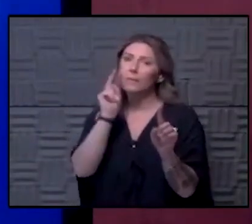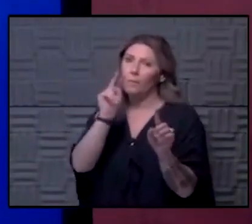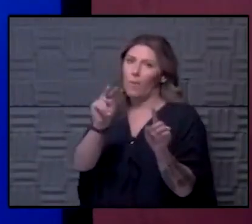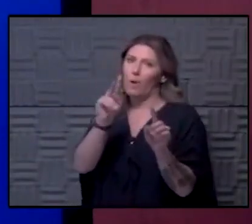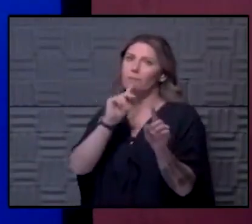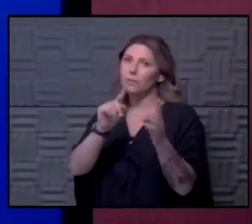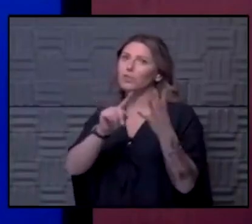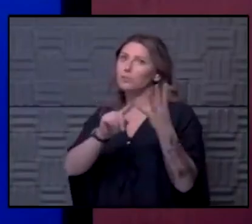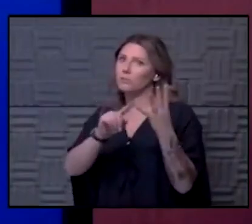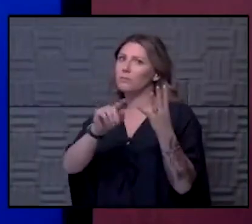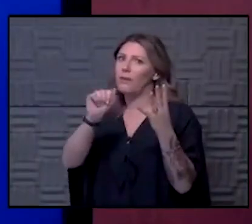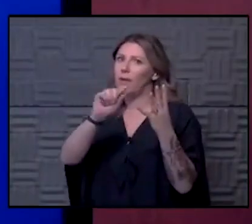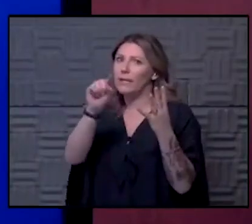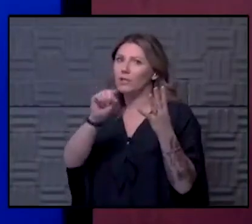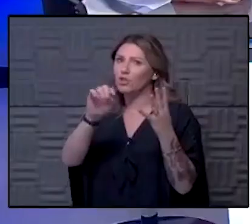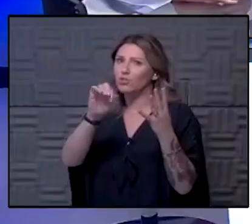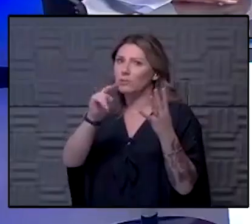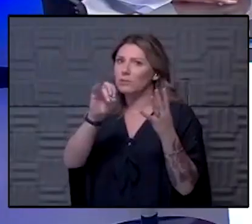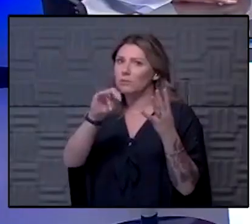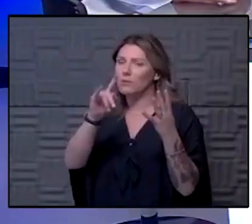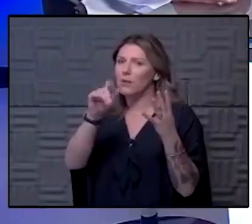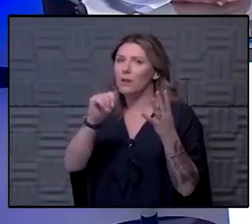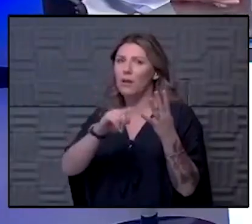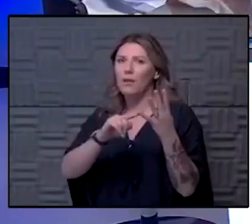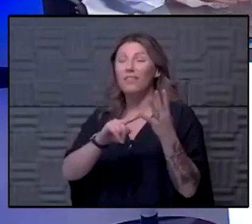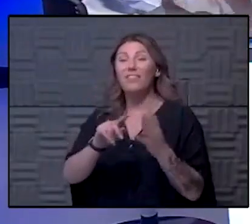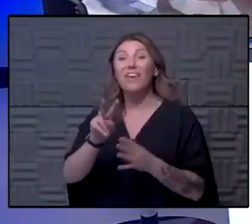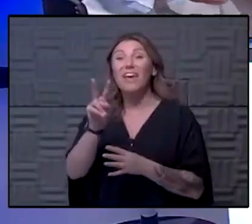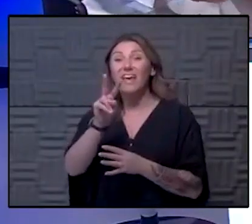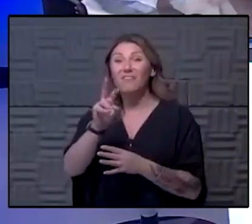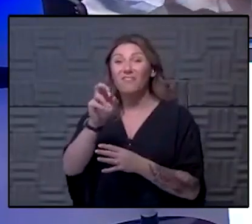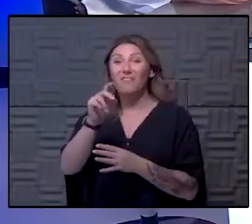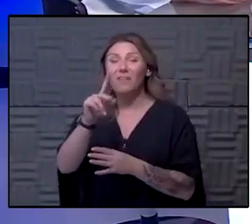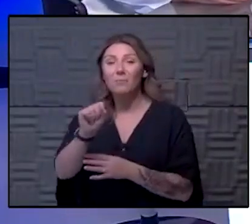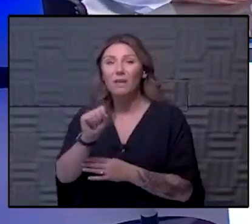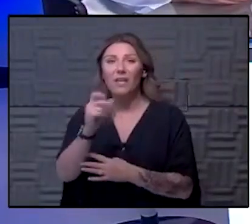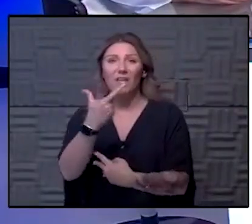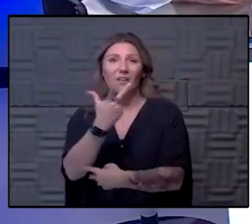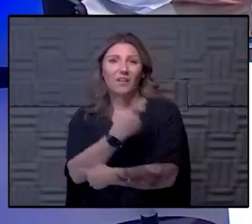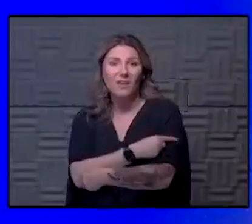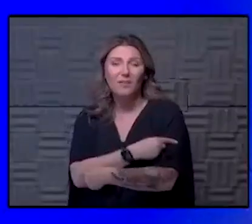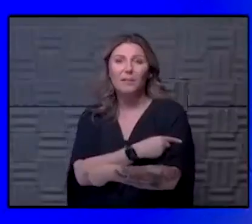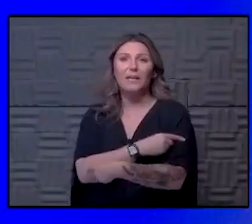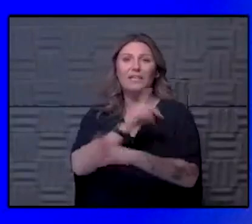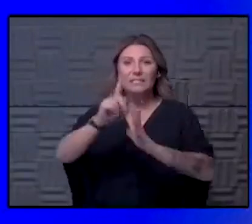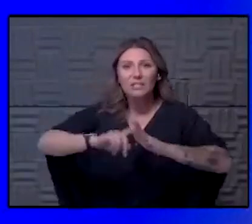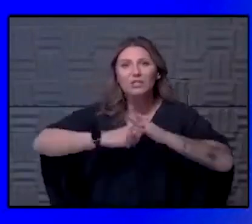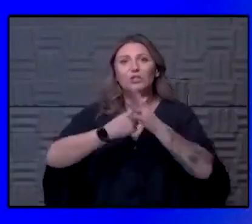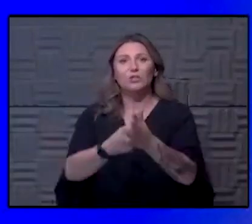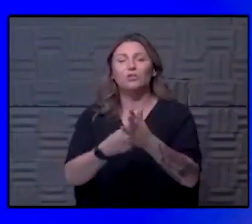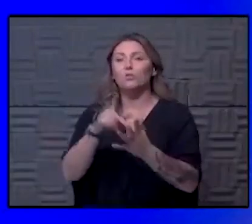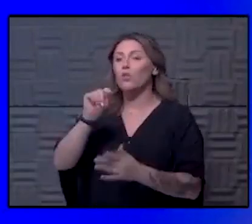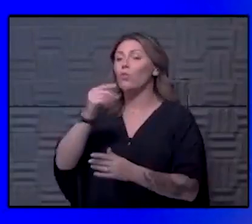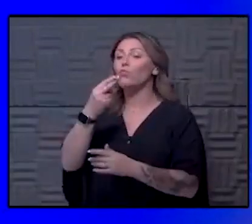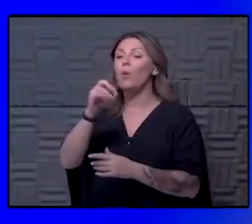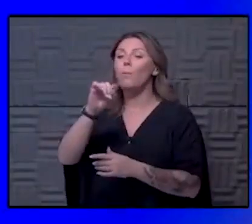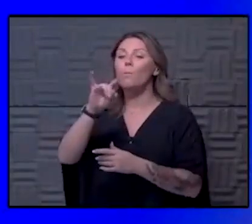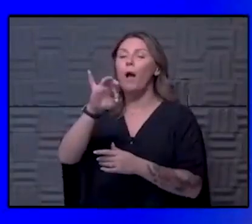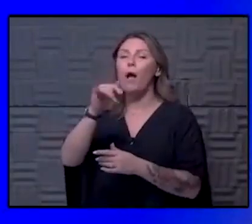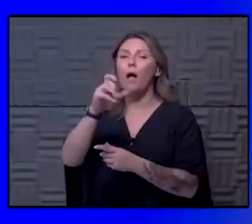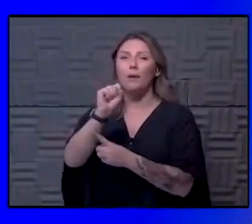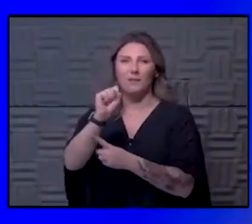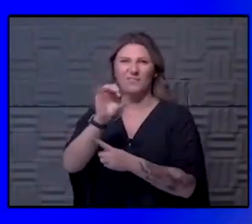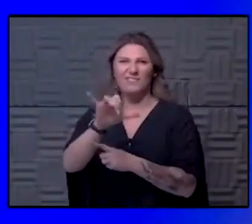the AstraZeneca vaccine, I think. Around the VIPIT, that vaccine-induced prothrombotic state, essentially. It does